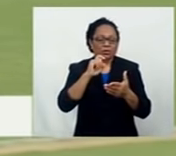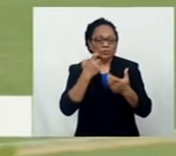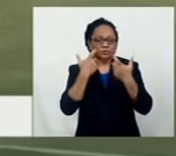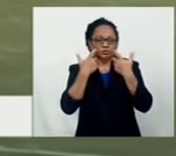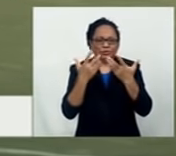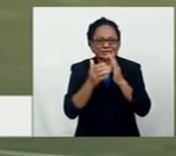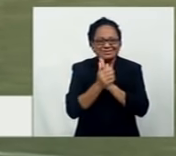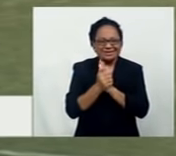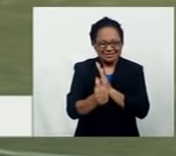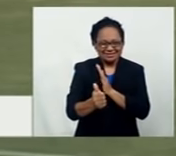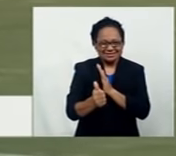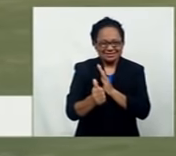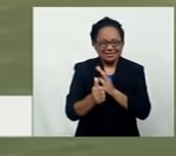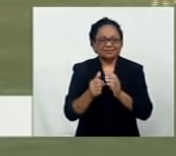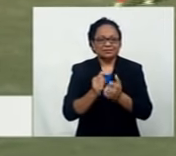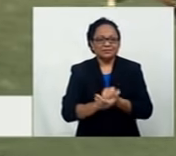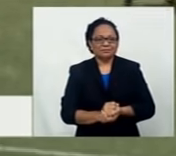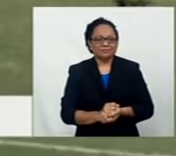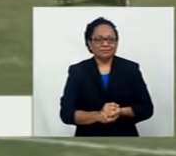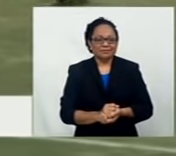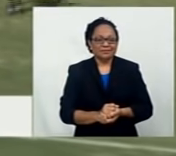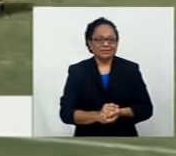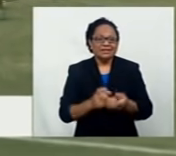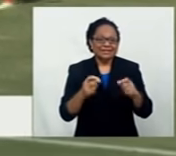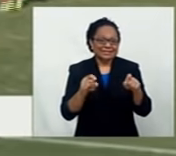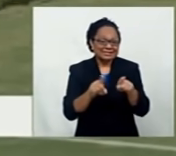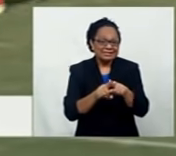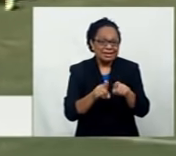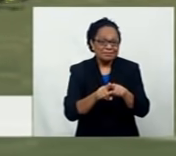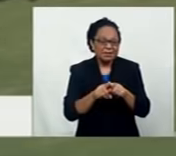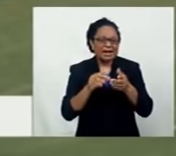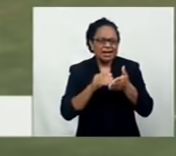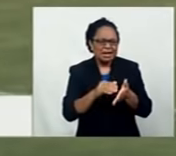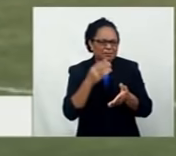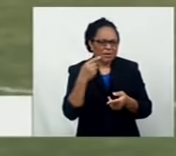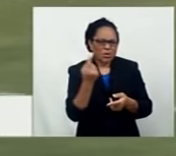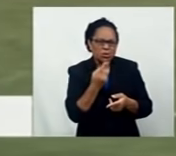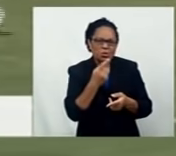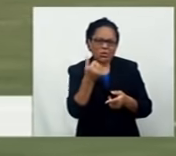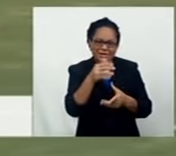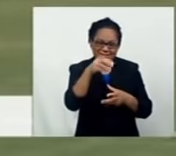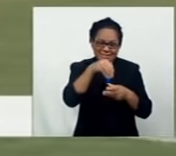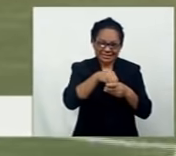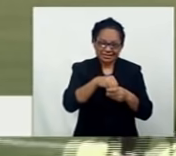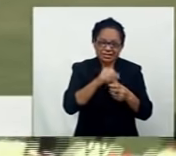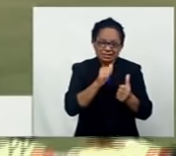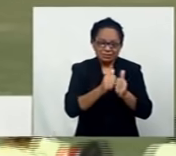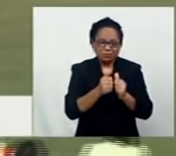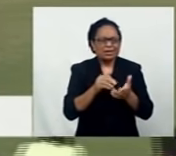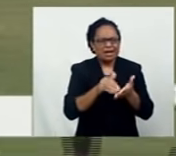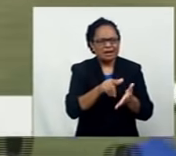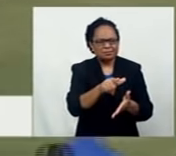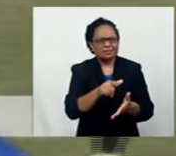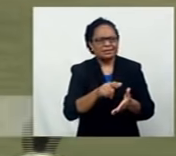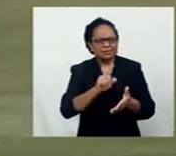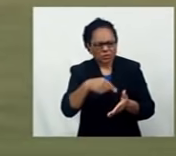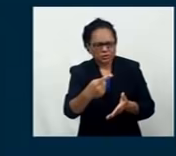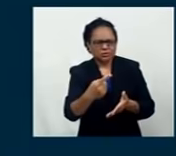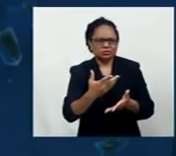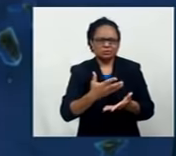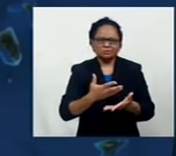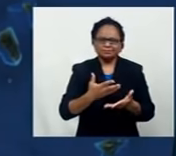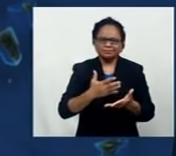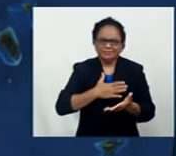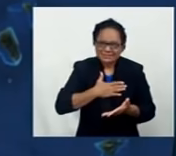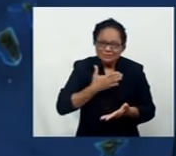young girls. It is also a mechanism of maintaining the interest of those already in the sport. I think whatever platform we